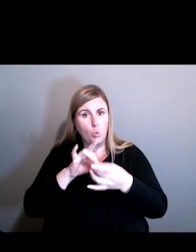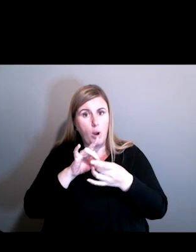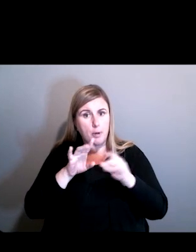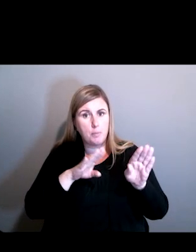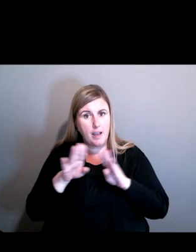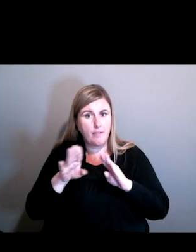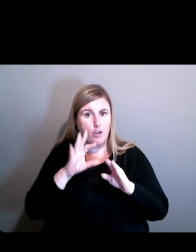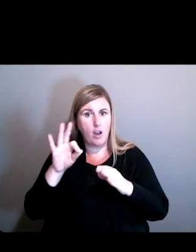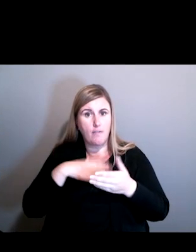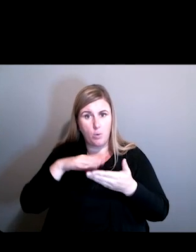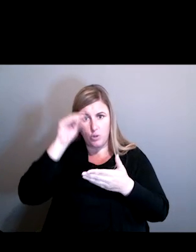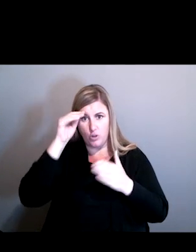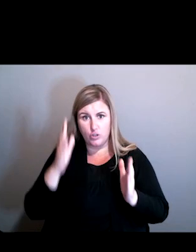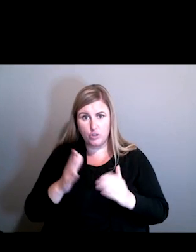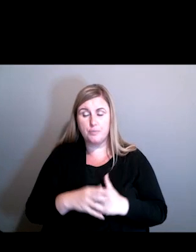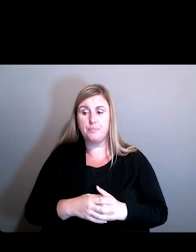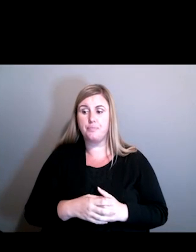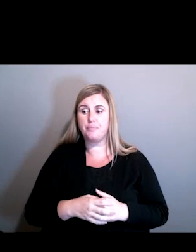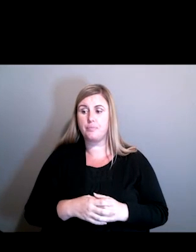cooperative behaviors of our learners.